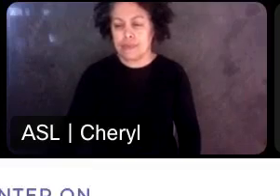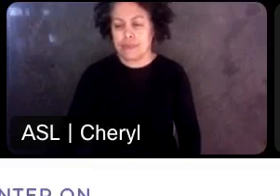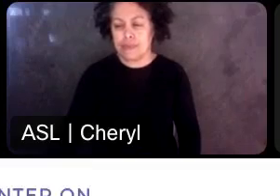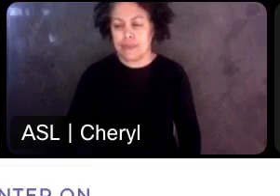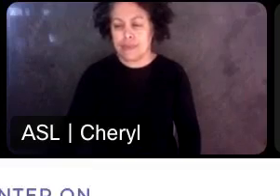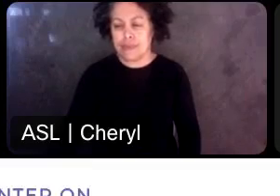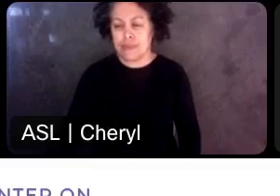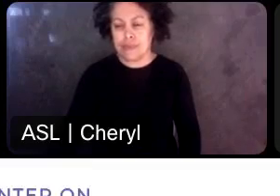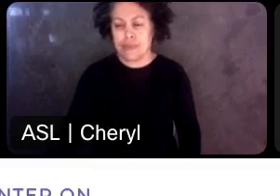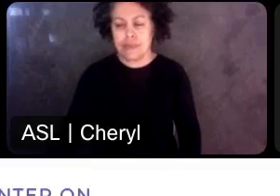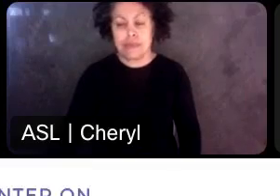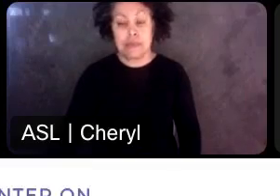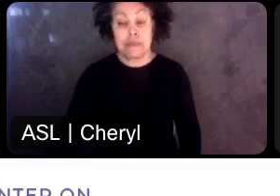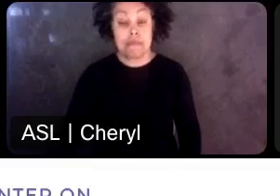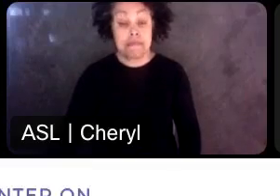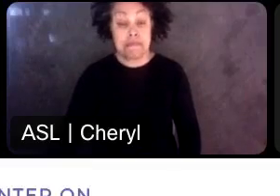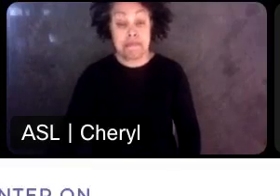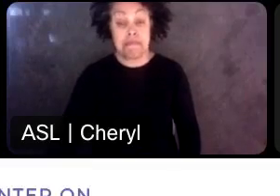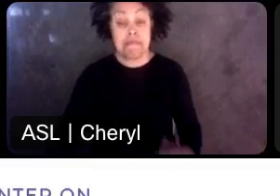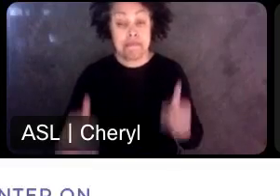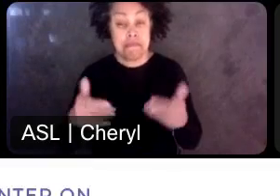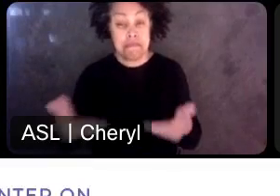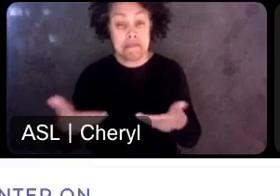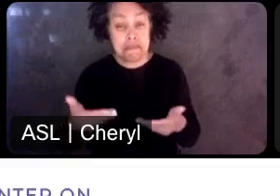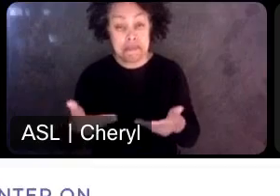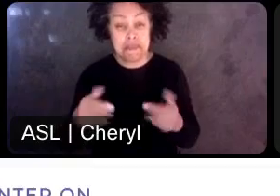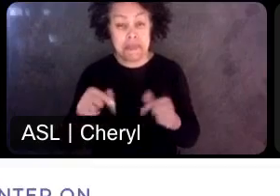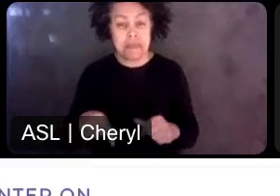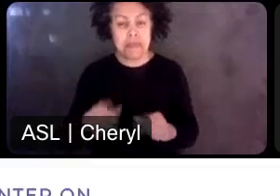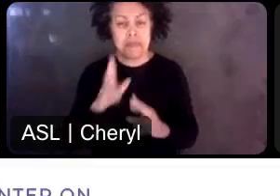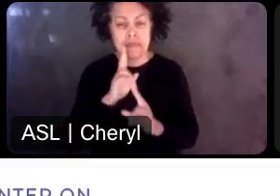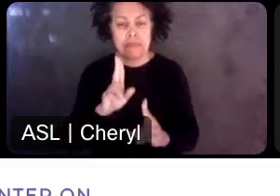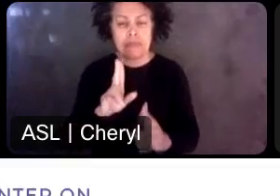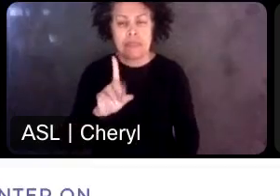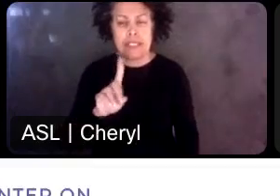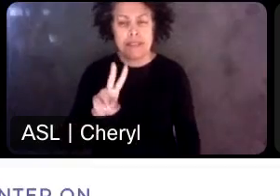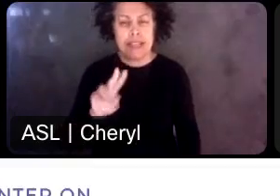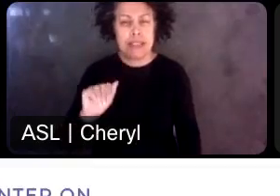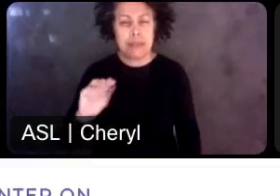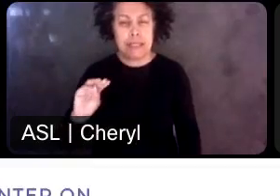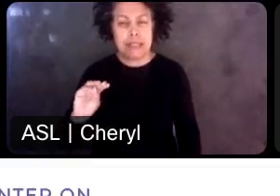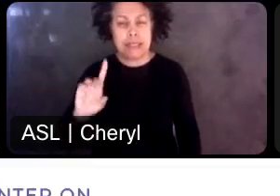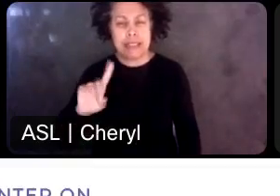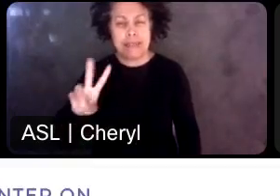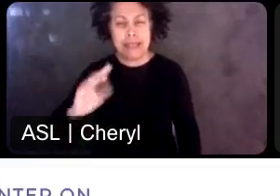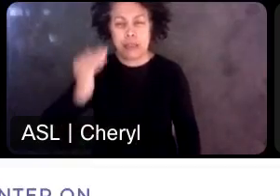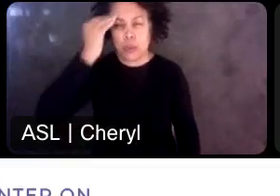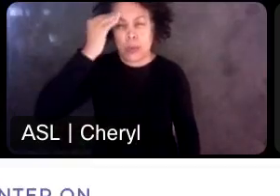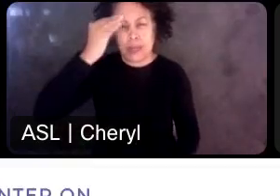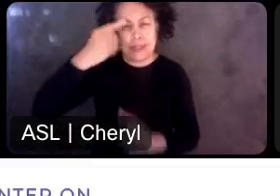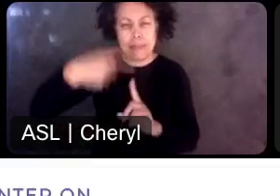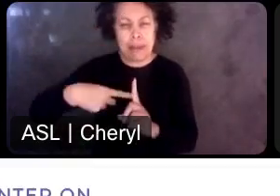I would now like to welcome you to our webinar in honor of Domestic Violence Awareness Month,